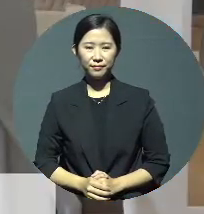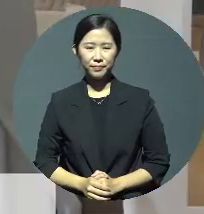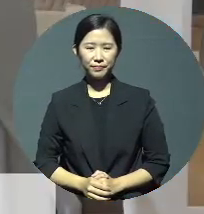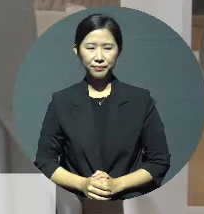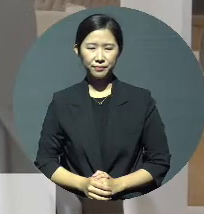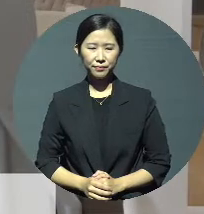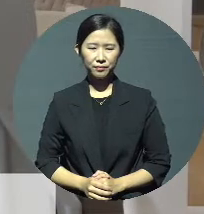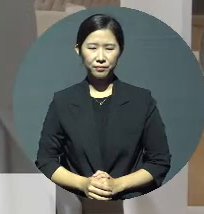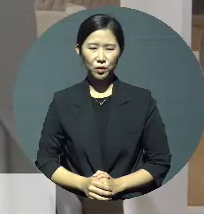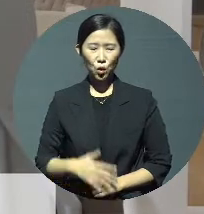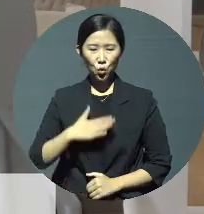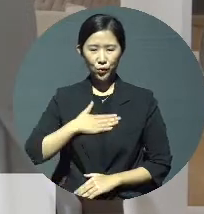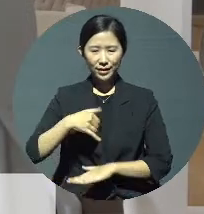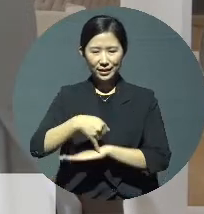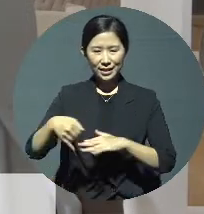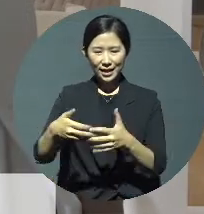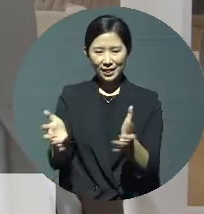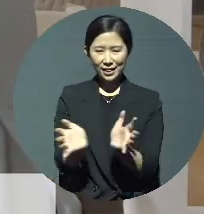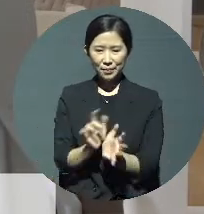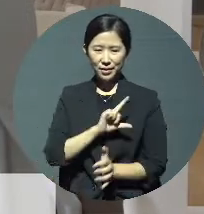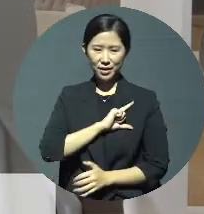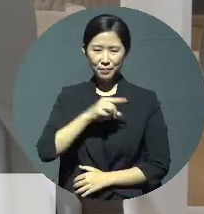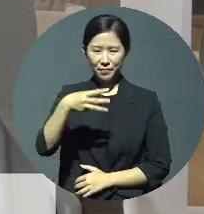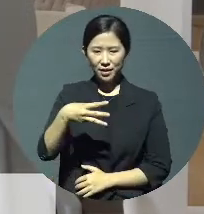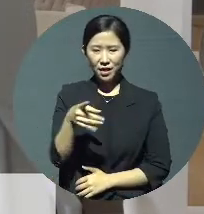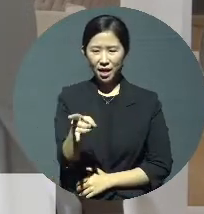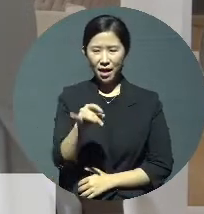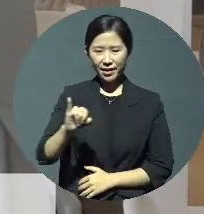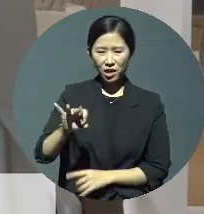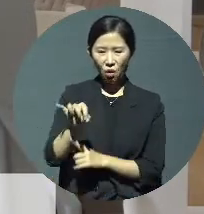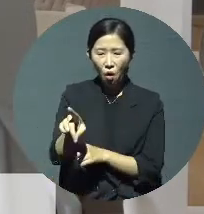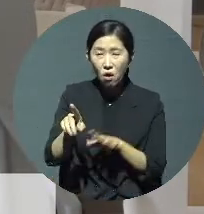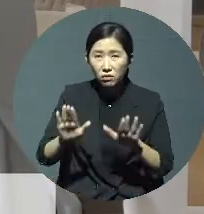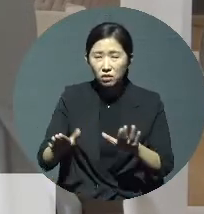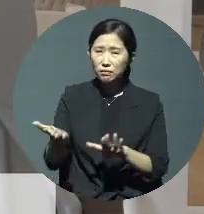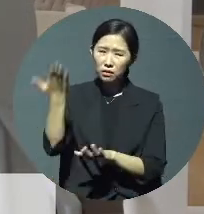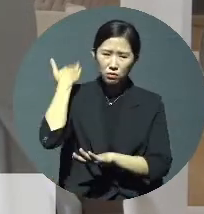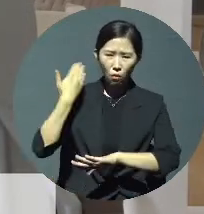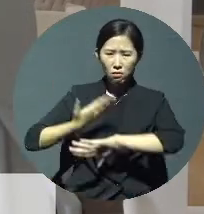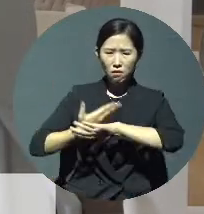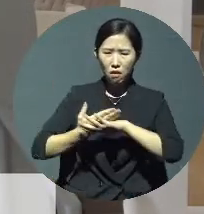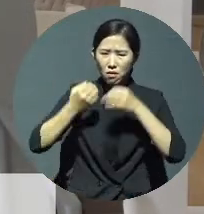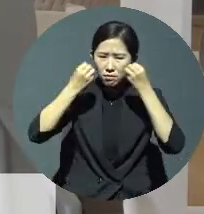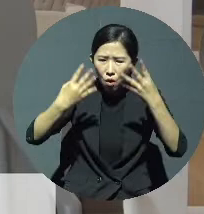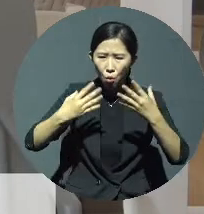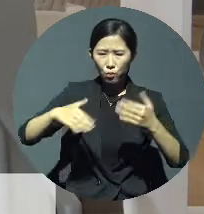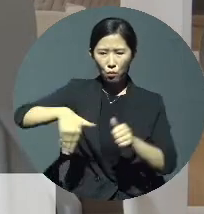As designers and creatives at Layer, we've never really been in a greater